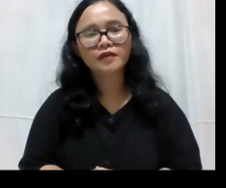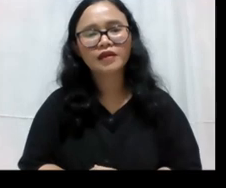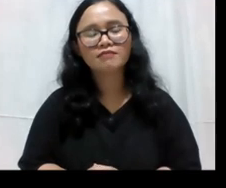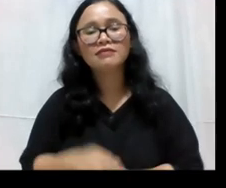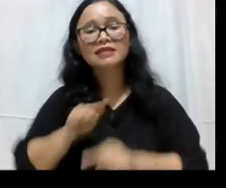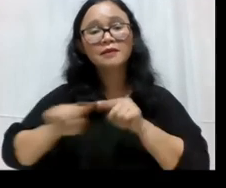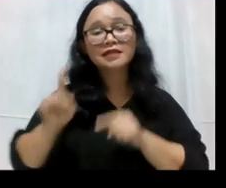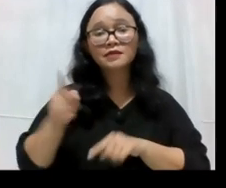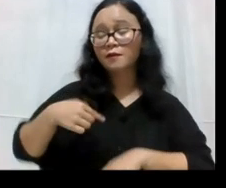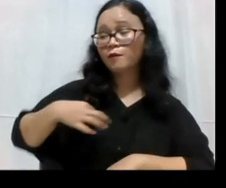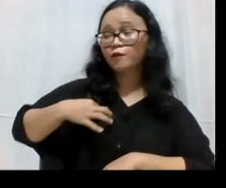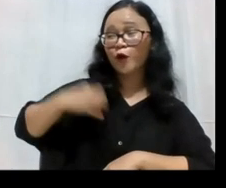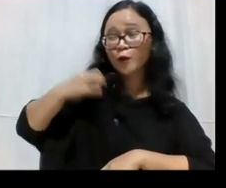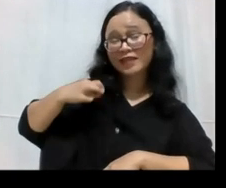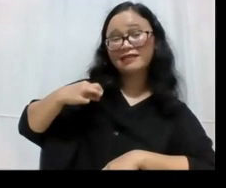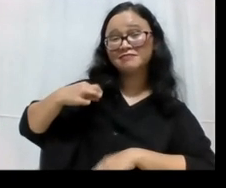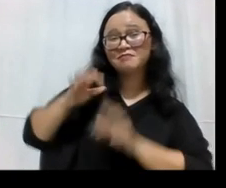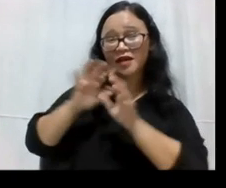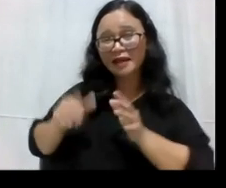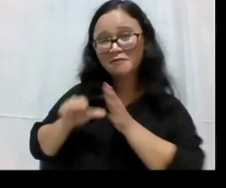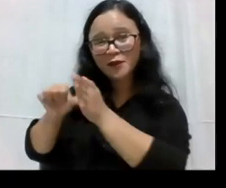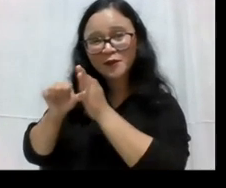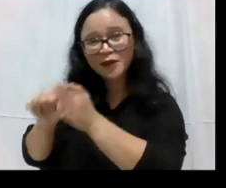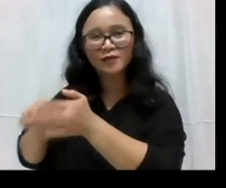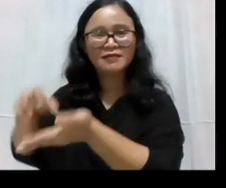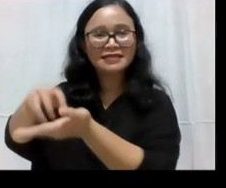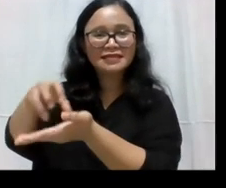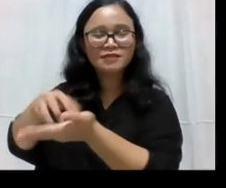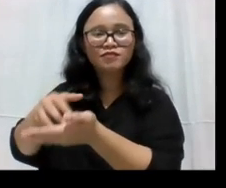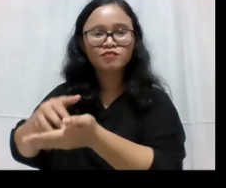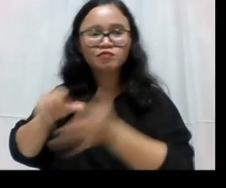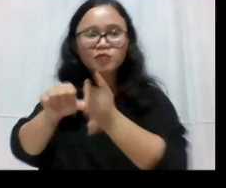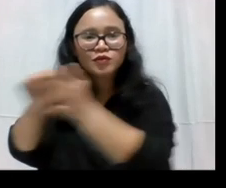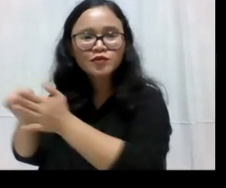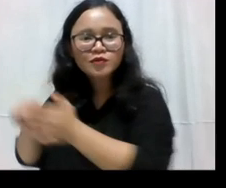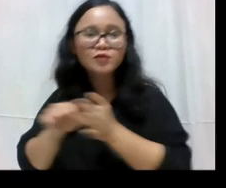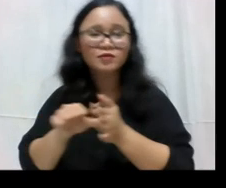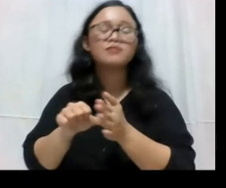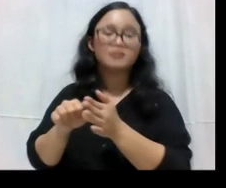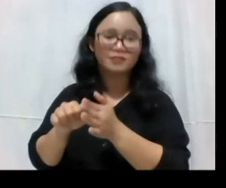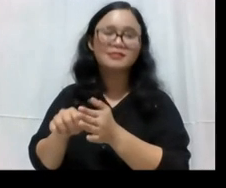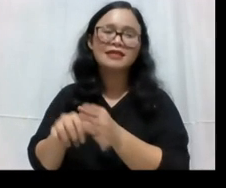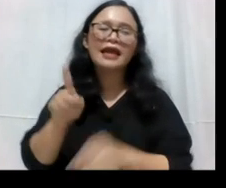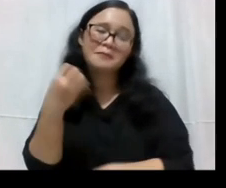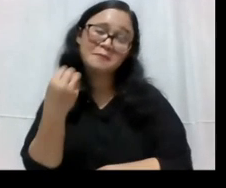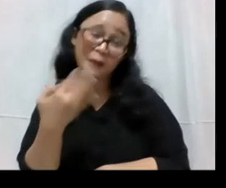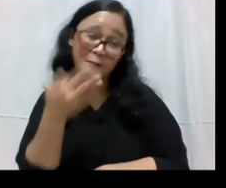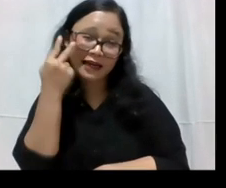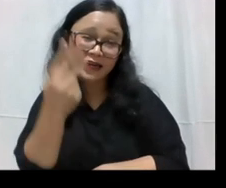volunteers helping the city, somehow those stories are really moving, but also flat to some degree.